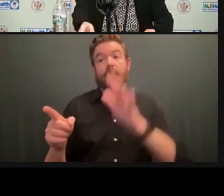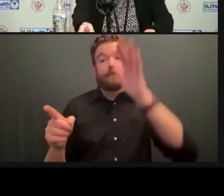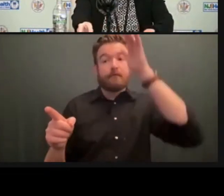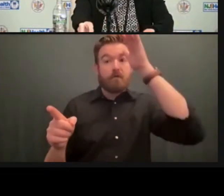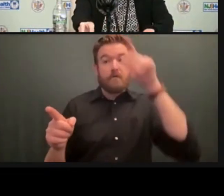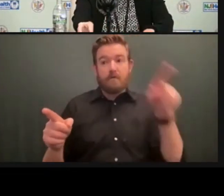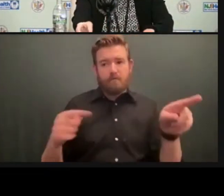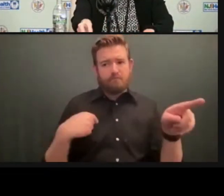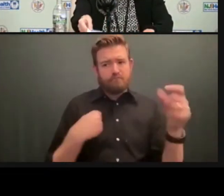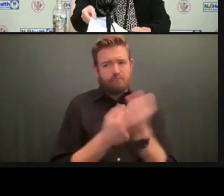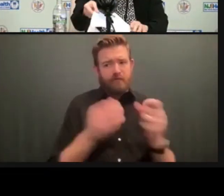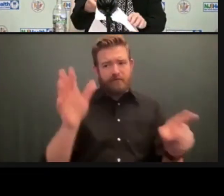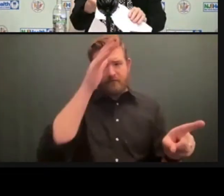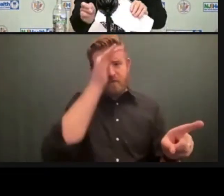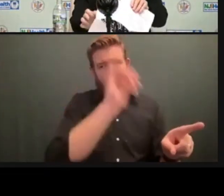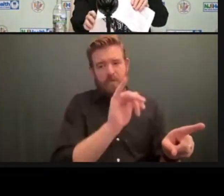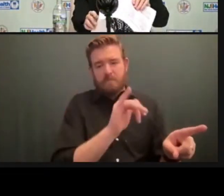But